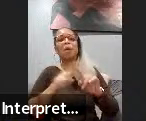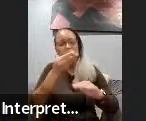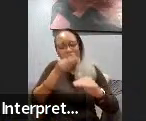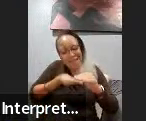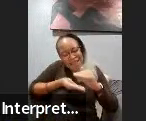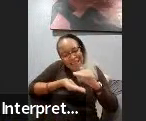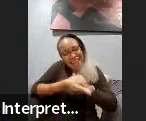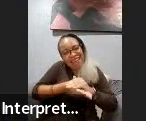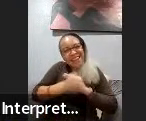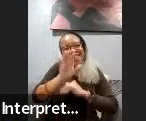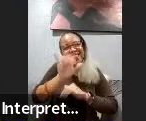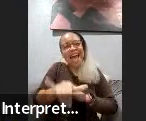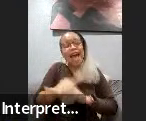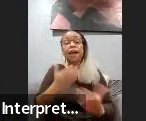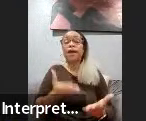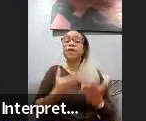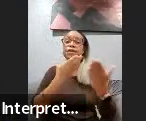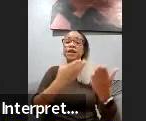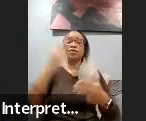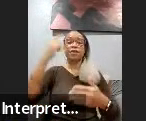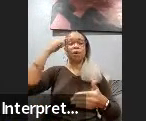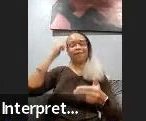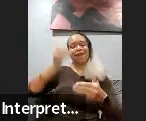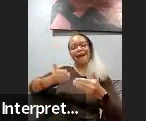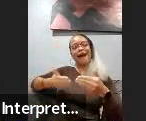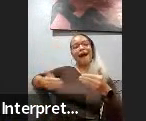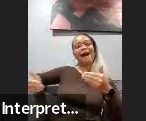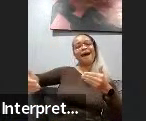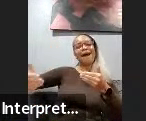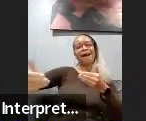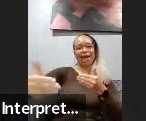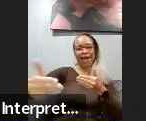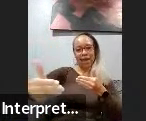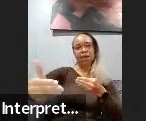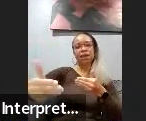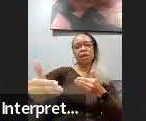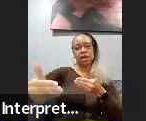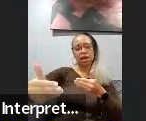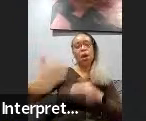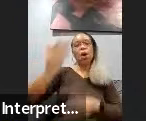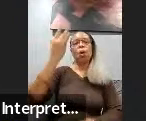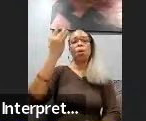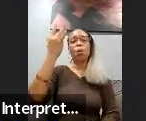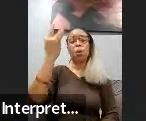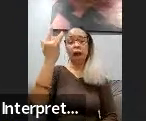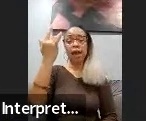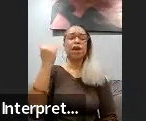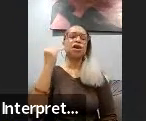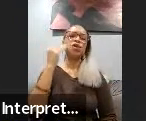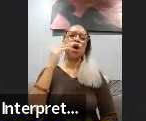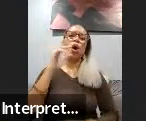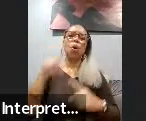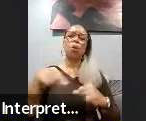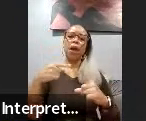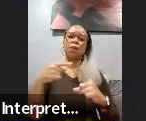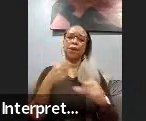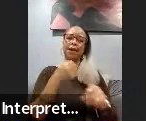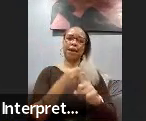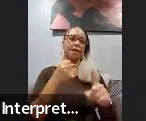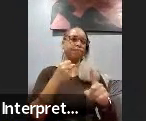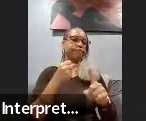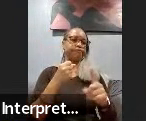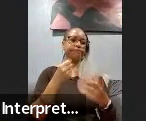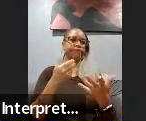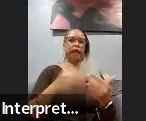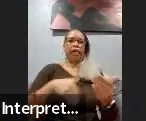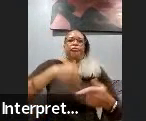is the suggestion that we think ahead. Because, when we come to the next health crisis, we'll be